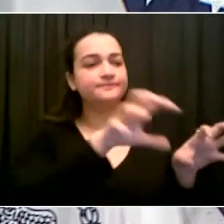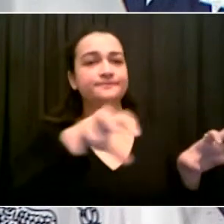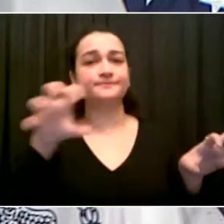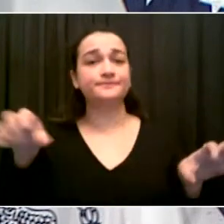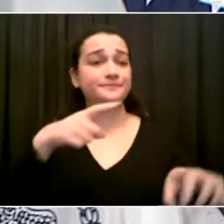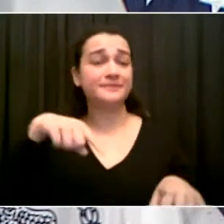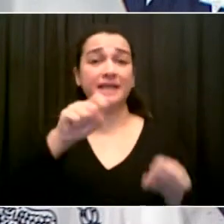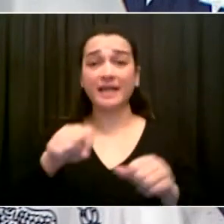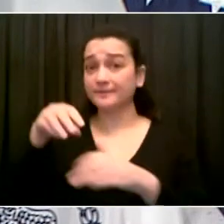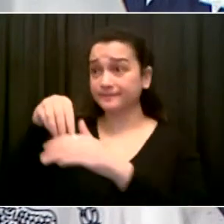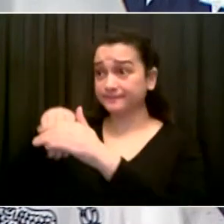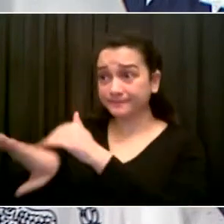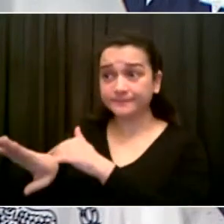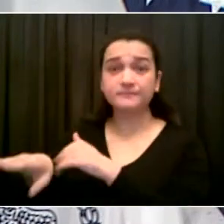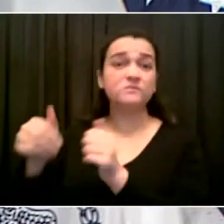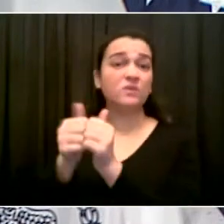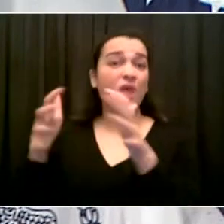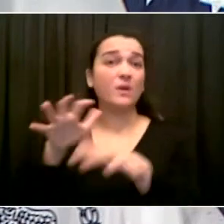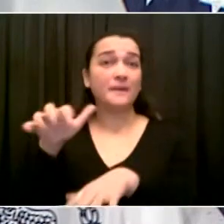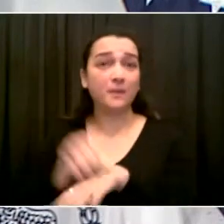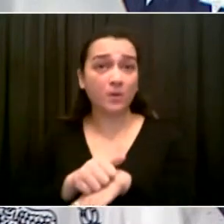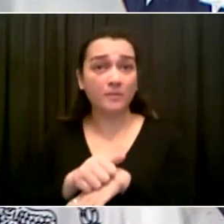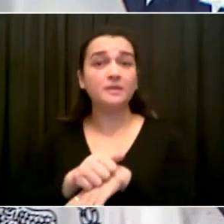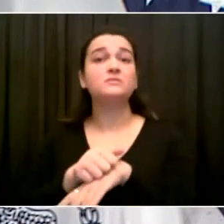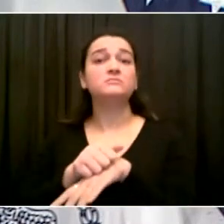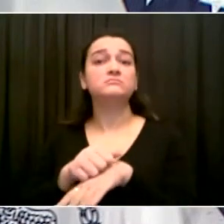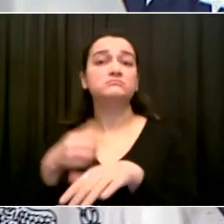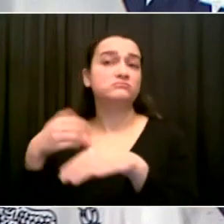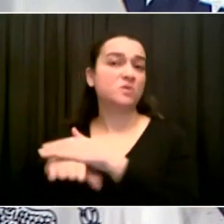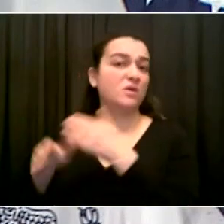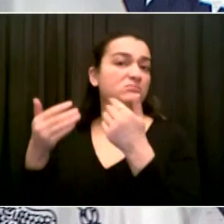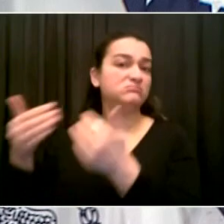folks canvassing door to door to seniors, particularly in public housing, signing them